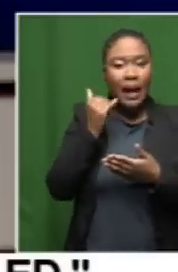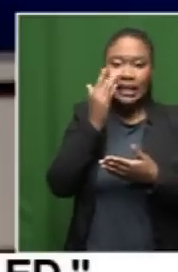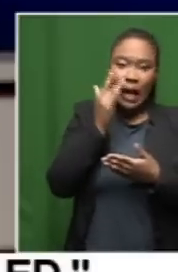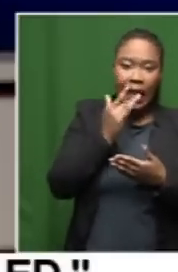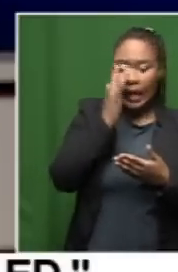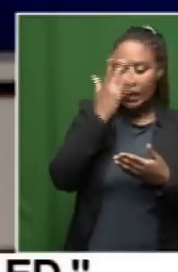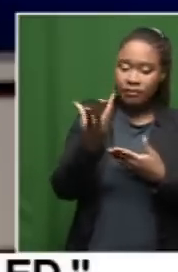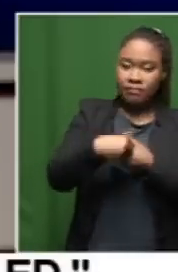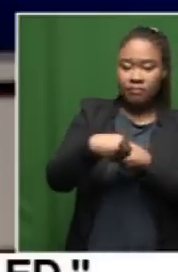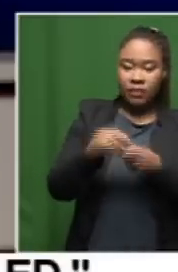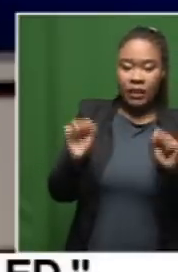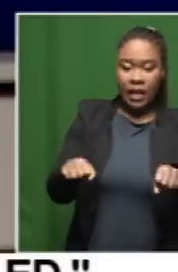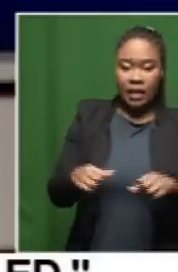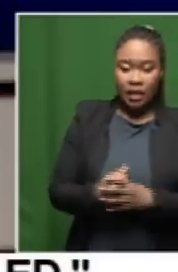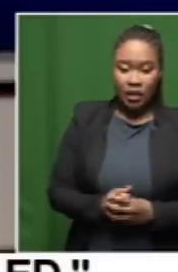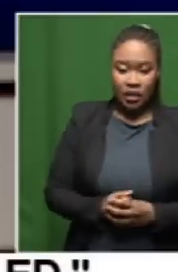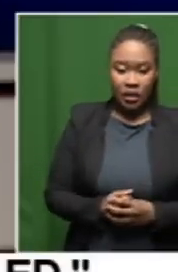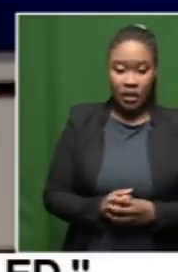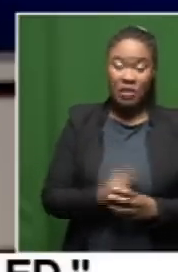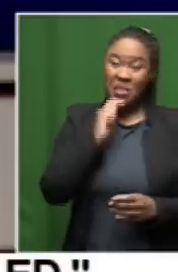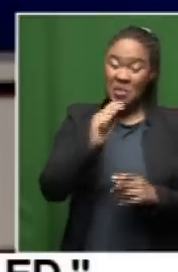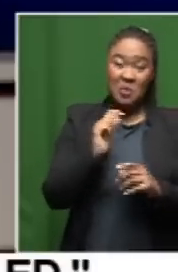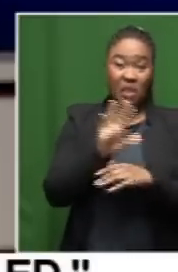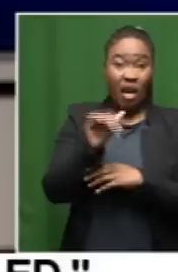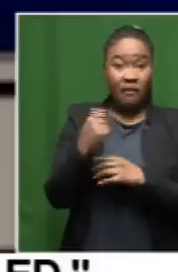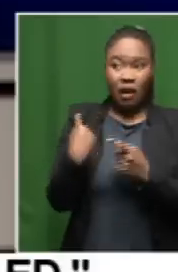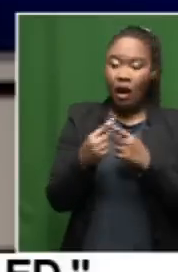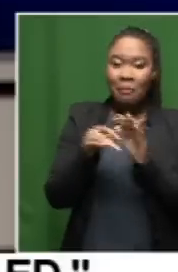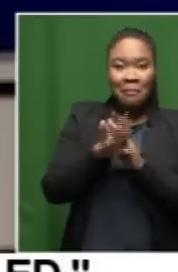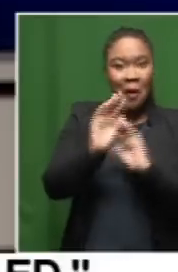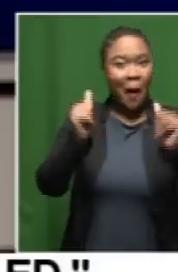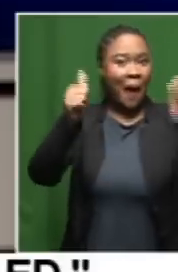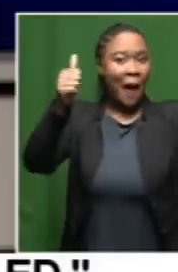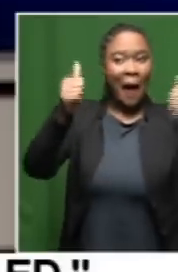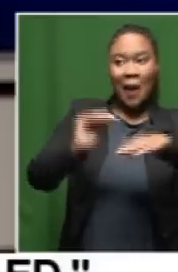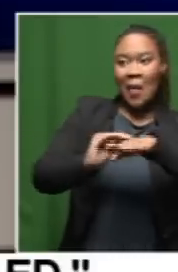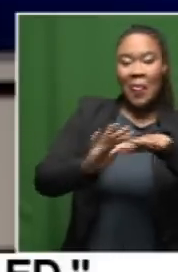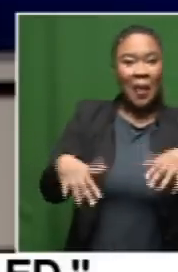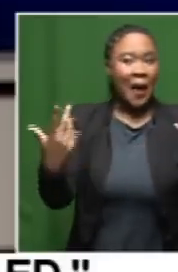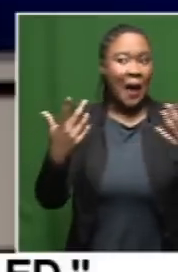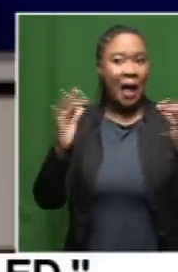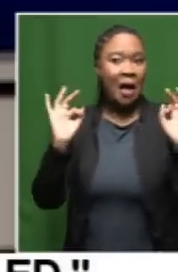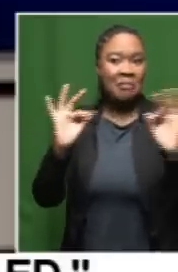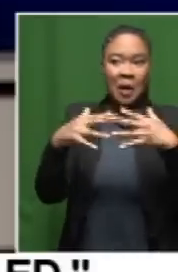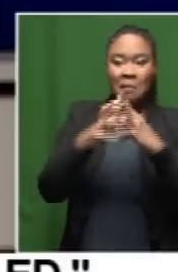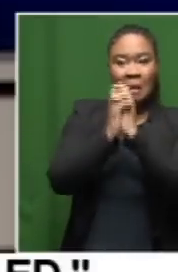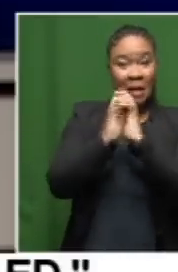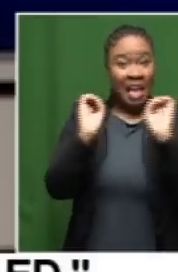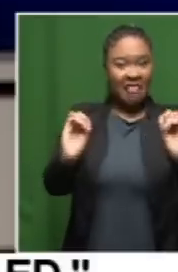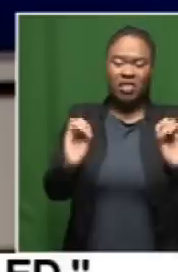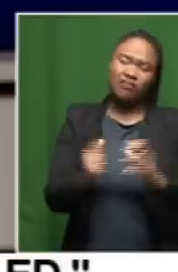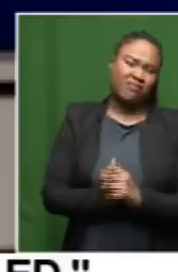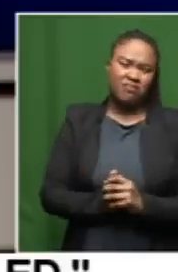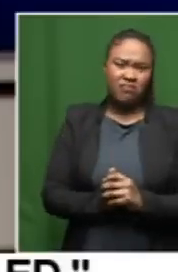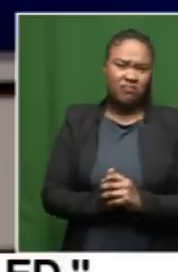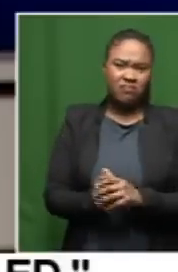of fighting for a non-racial South Africa has regressed in South Africa and even within the liberation movement, which